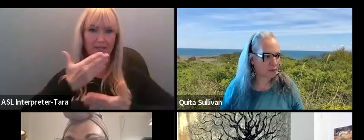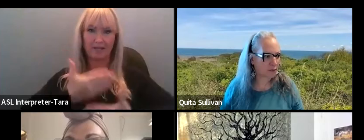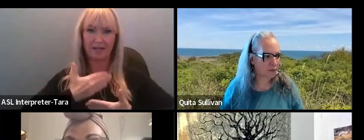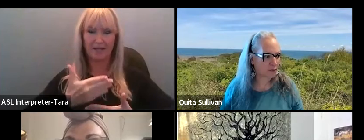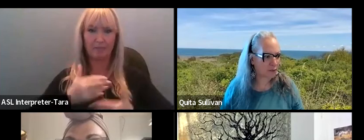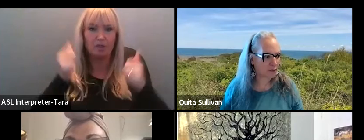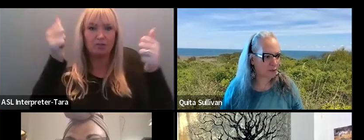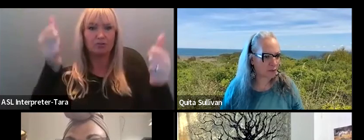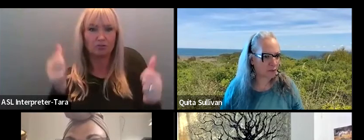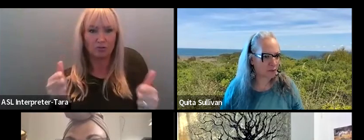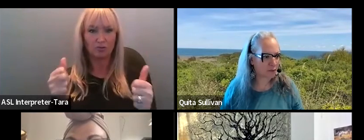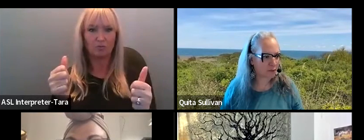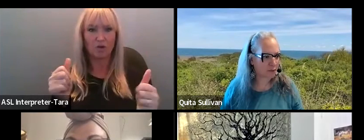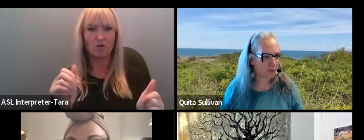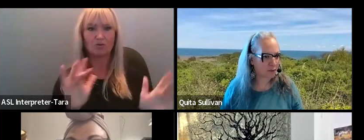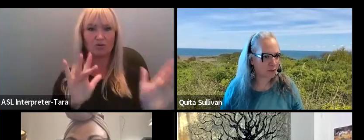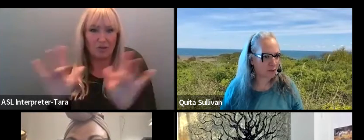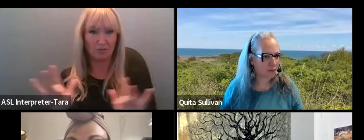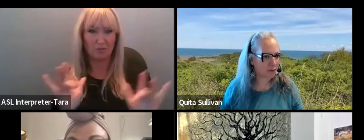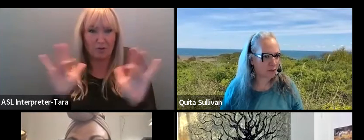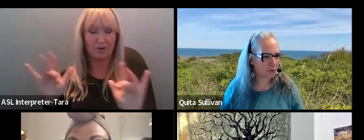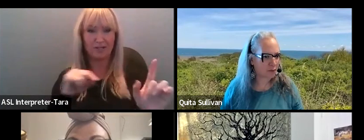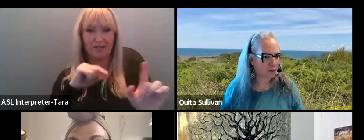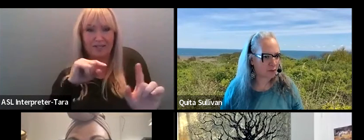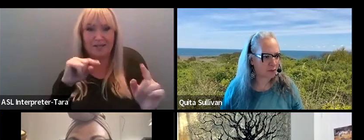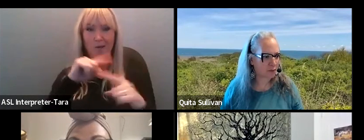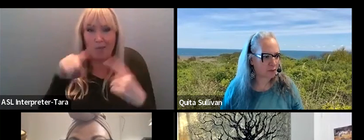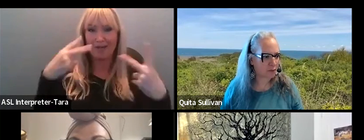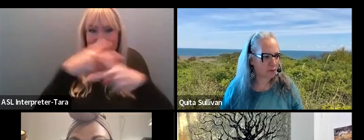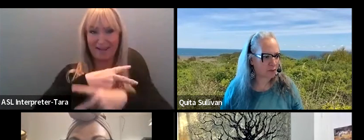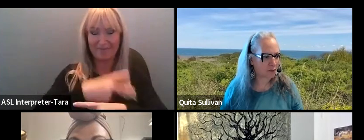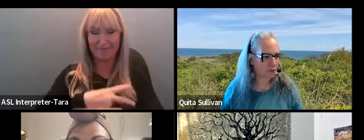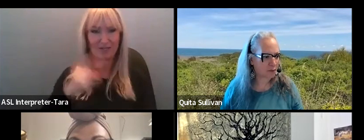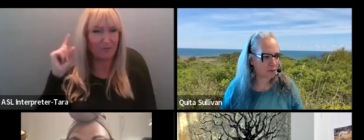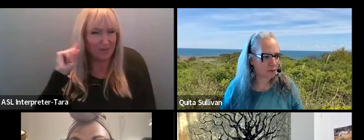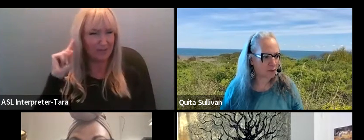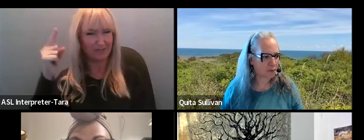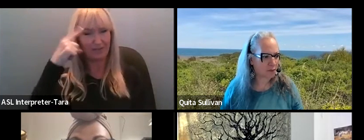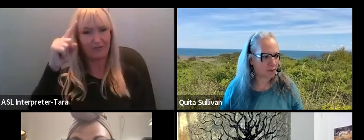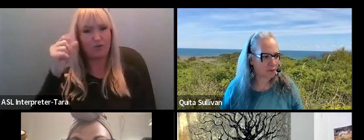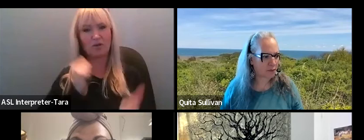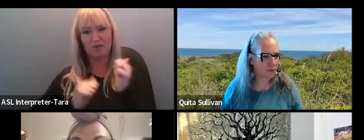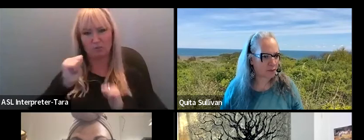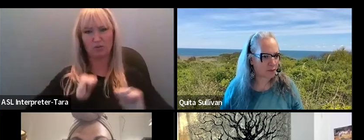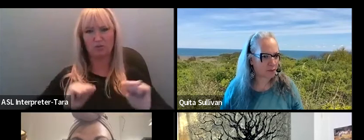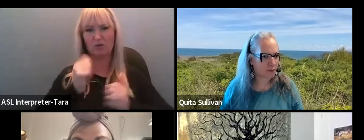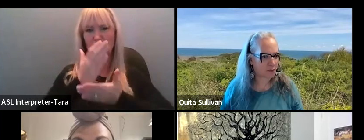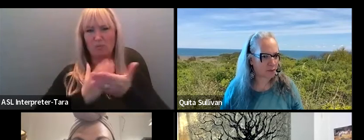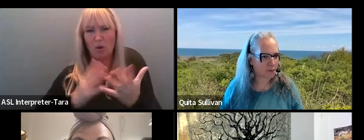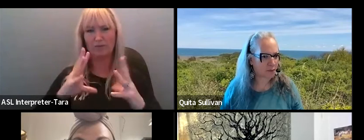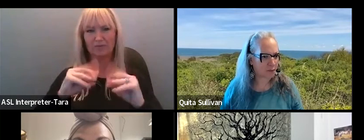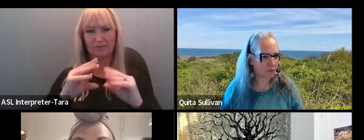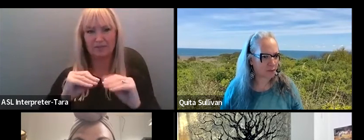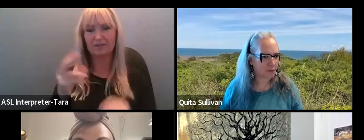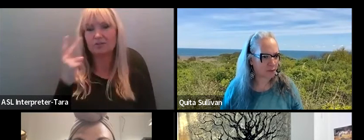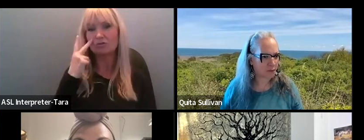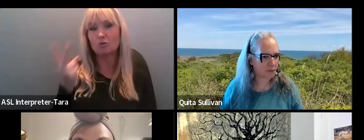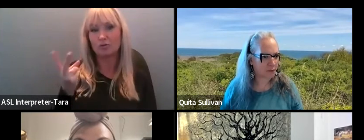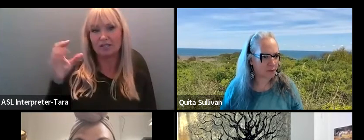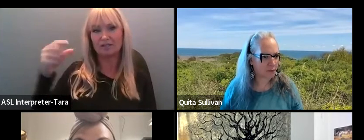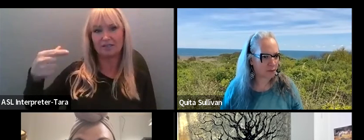the recording once I have the sound figured out in Hoover for this performance session so that you all can see Godfrey offer